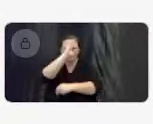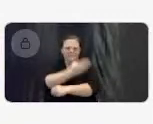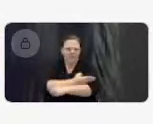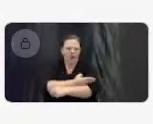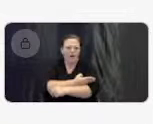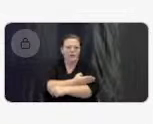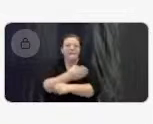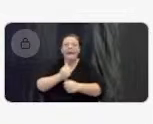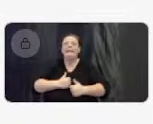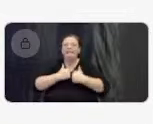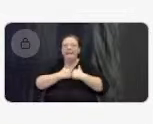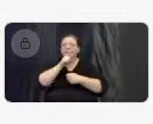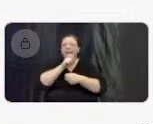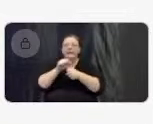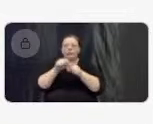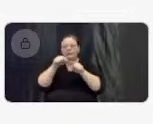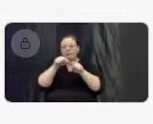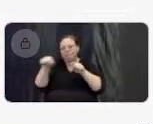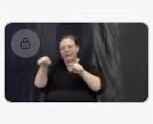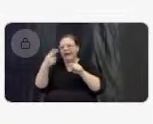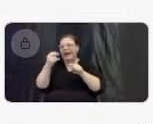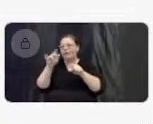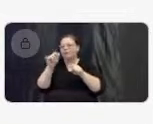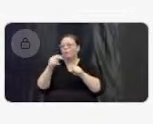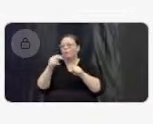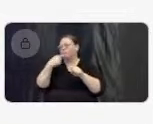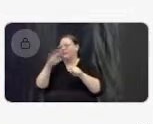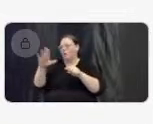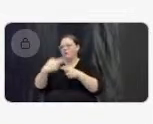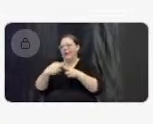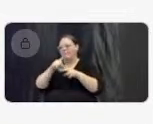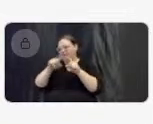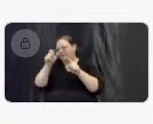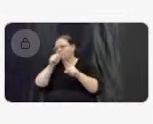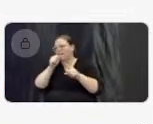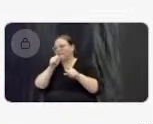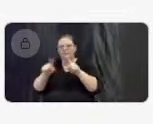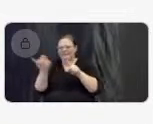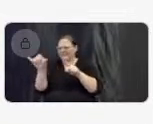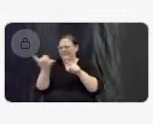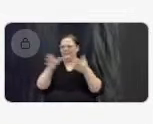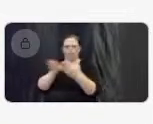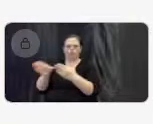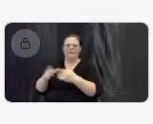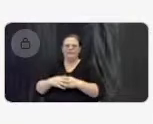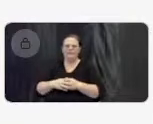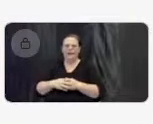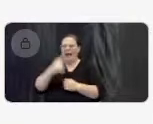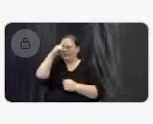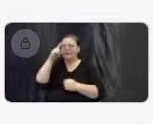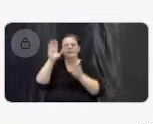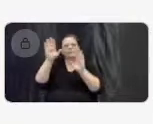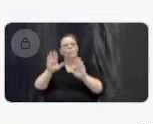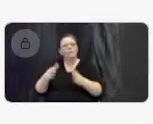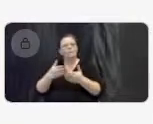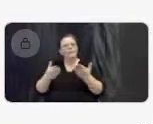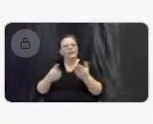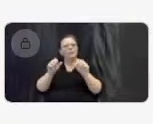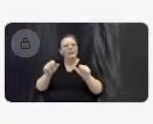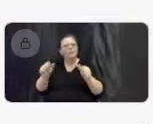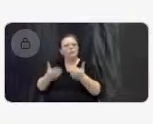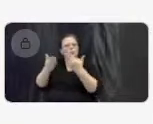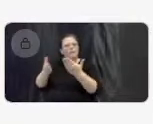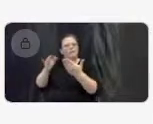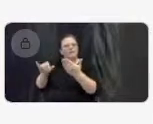they live literally down Harrison. I'm not going to say their name because of privacy, but I think that that's a really wonderful thing to be able to